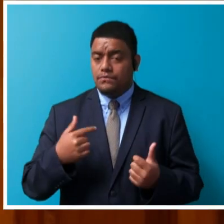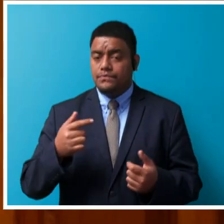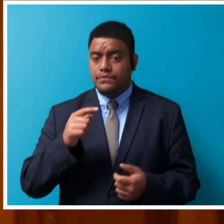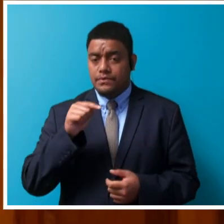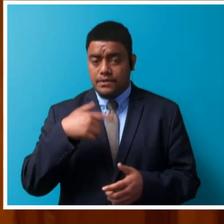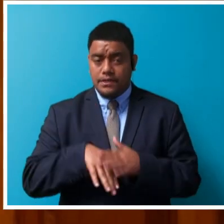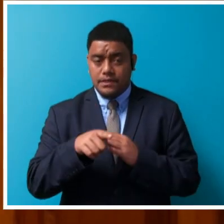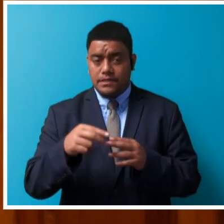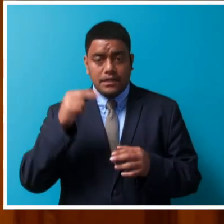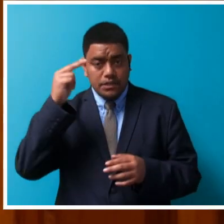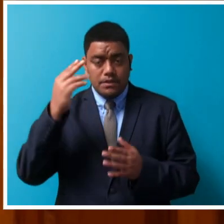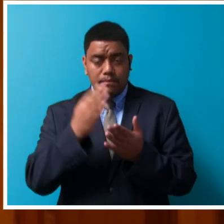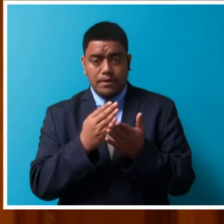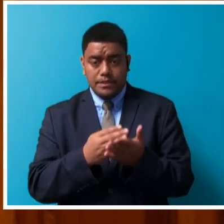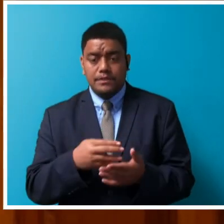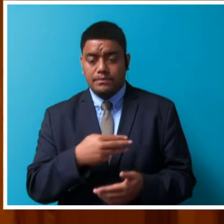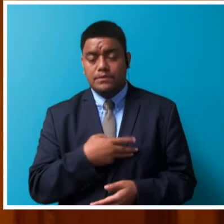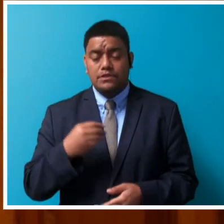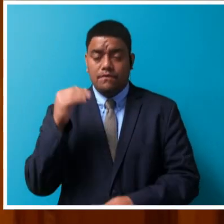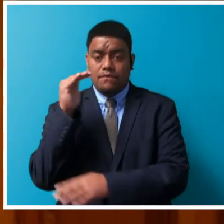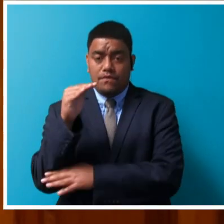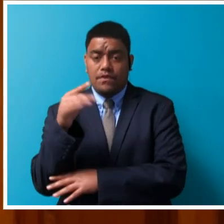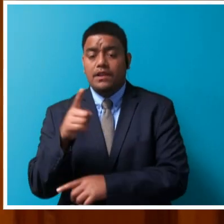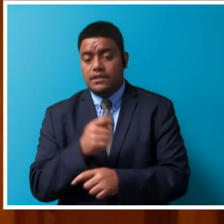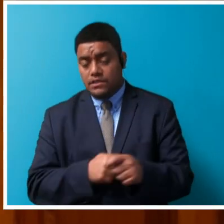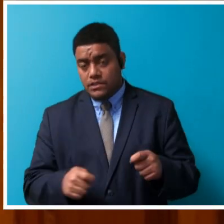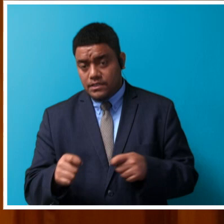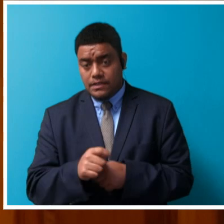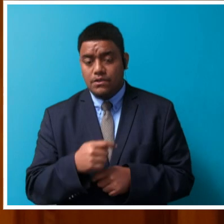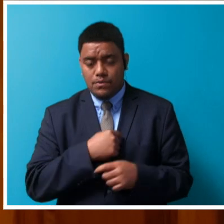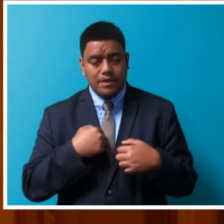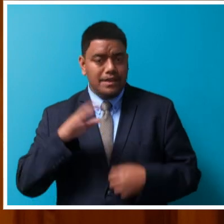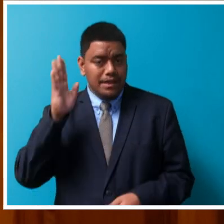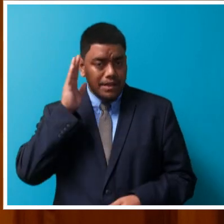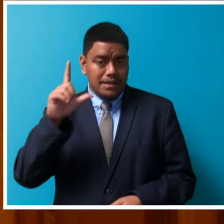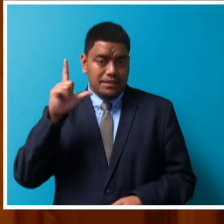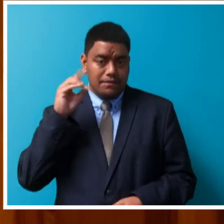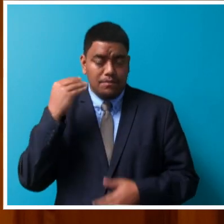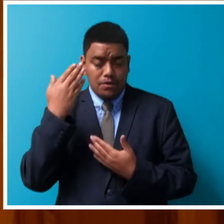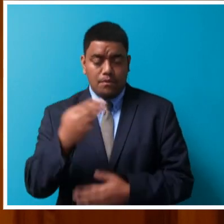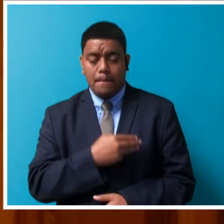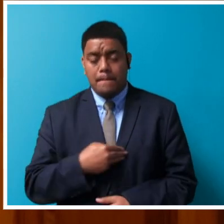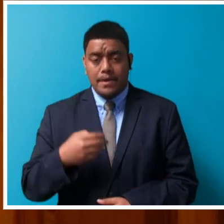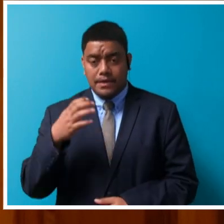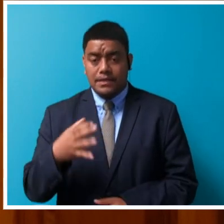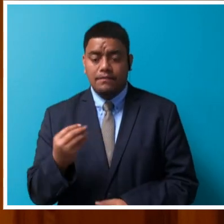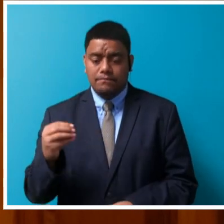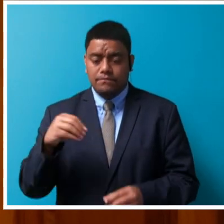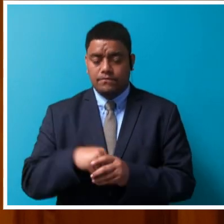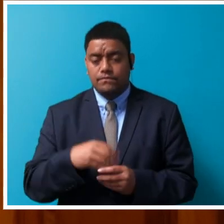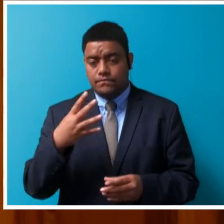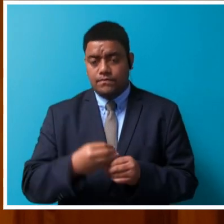this national budget, the Ministry of Foreign Affairs and External Trade, as we heard yesterday from the Honourable Minister, has been allocated a total